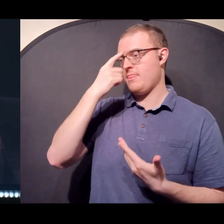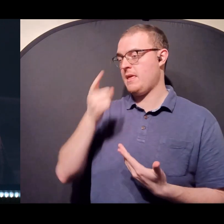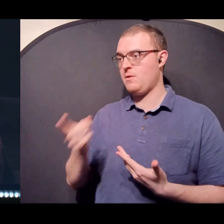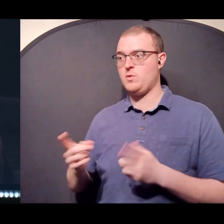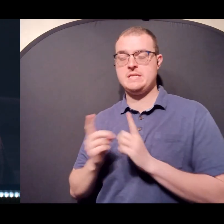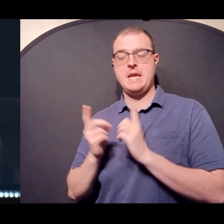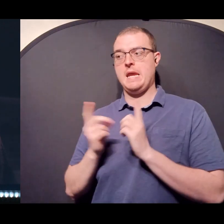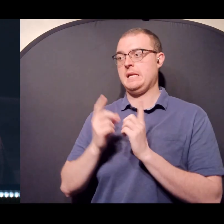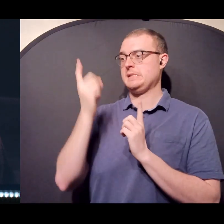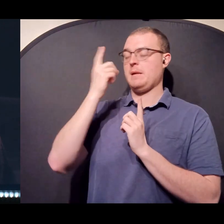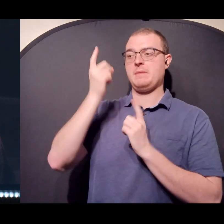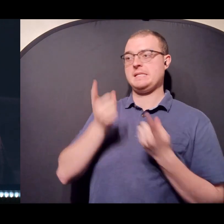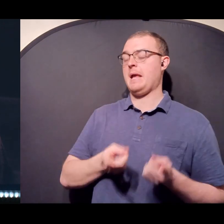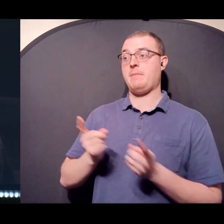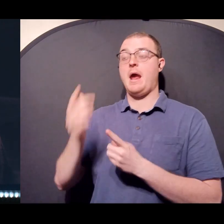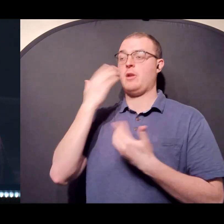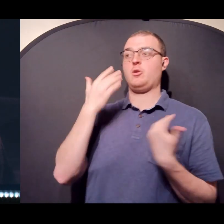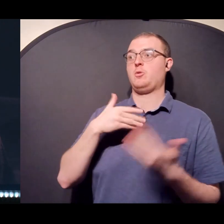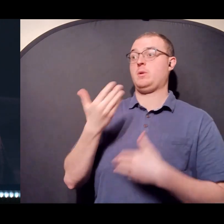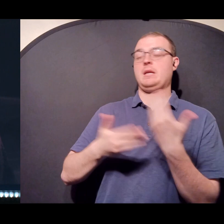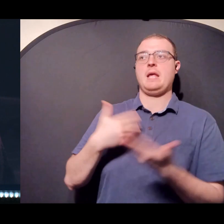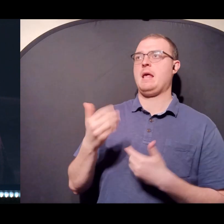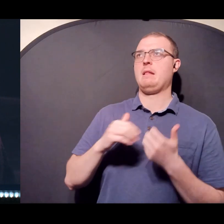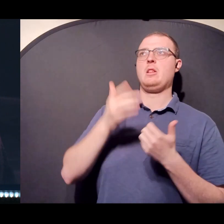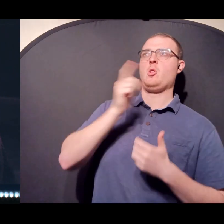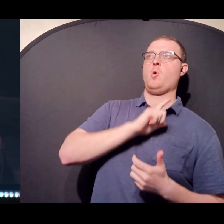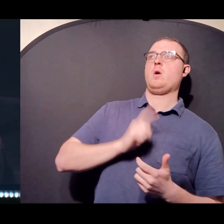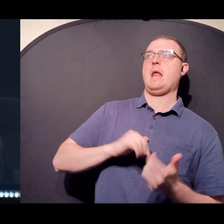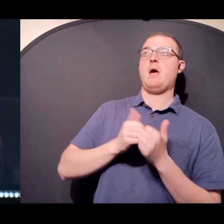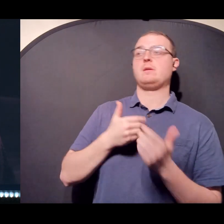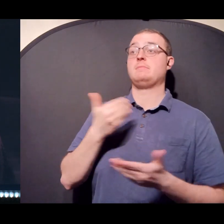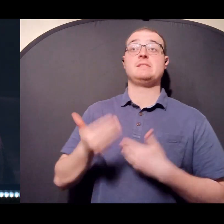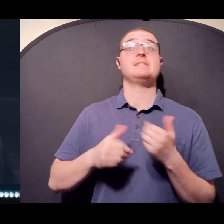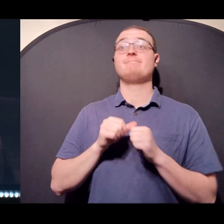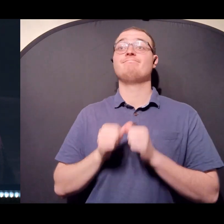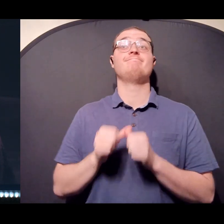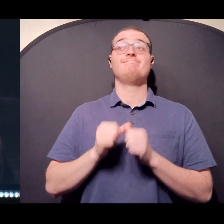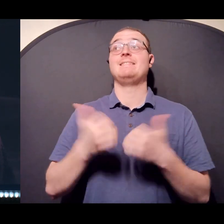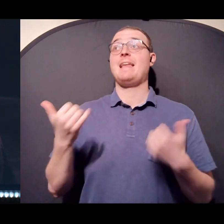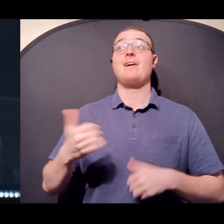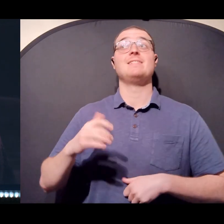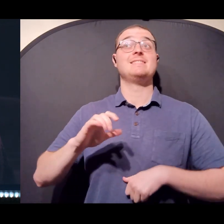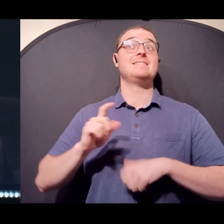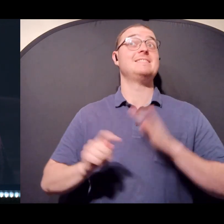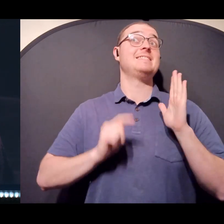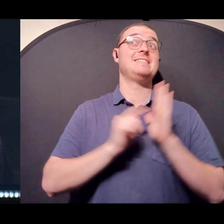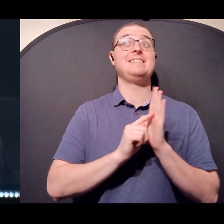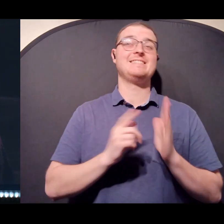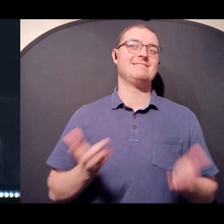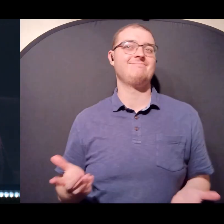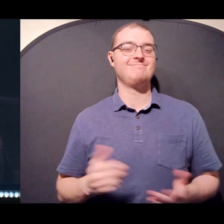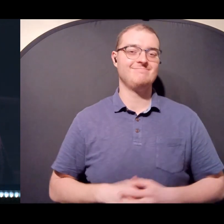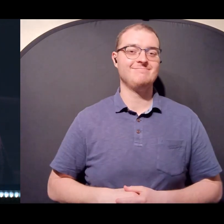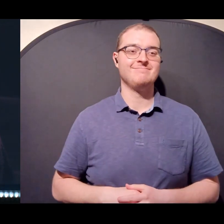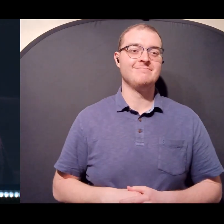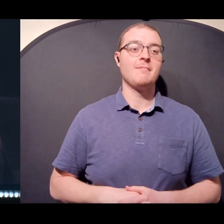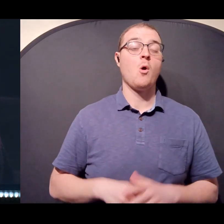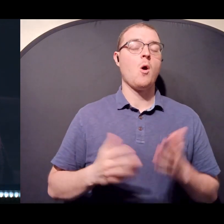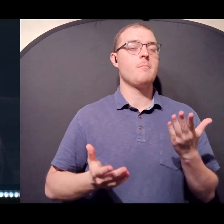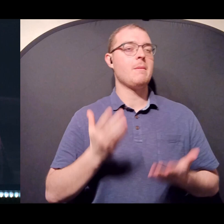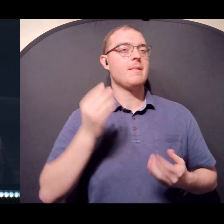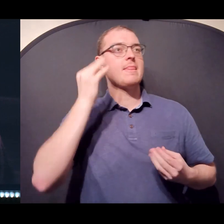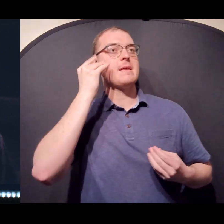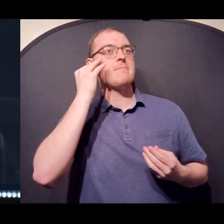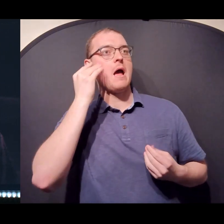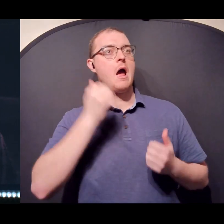talking and now we think she thinks we're dating, I guess. I don't know what's going on. How can it be, Lord? I'm just kind of going with the flow. You know, 'tis the season. How can